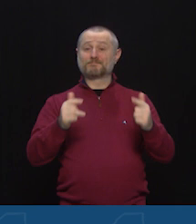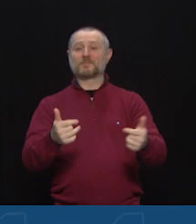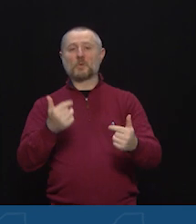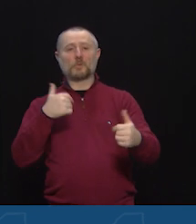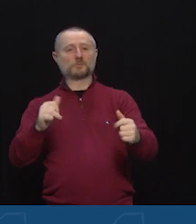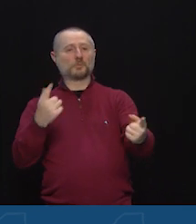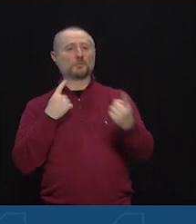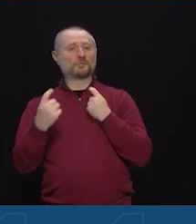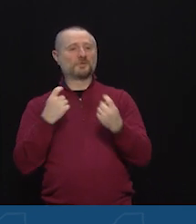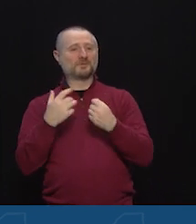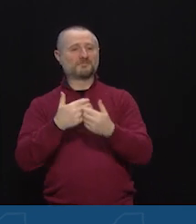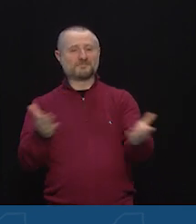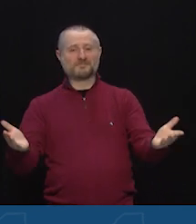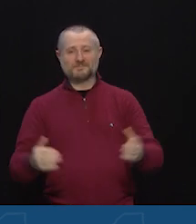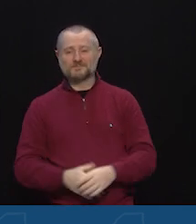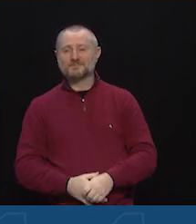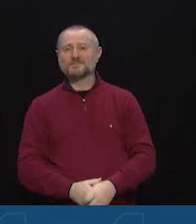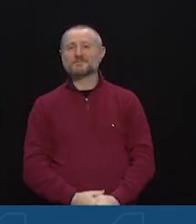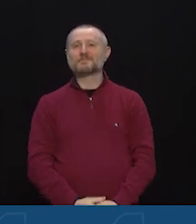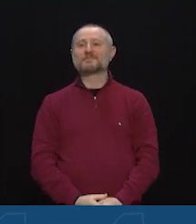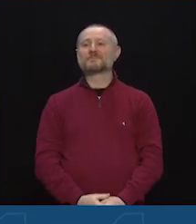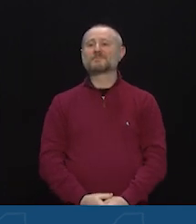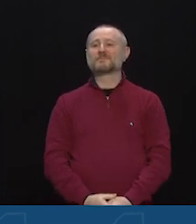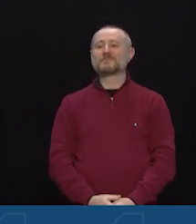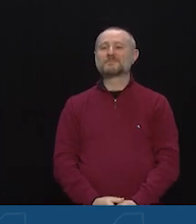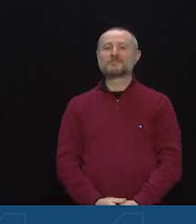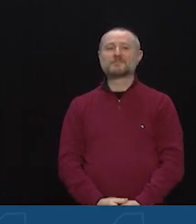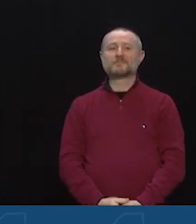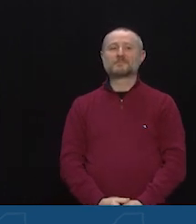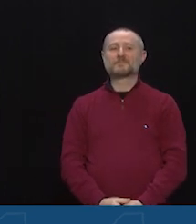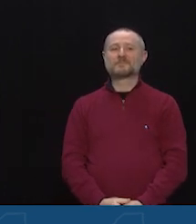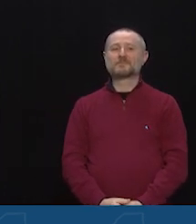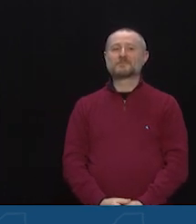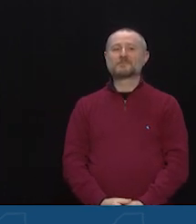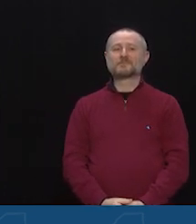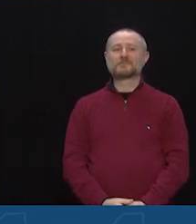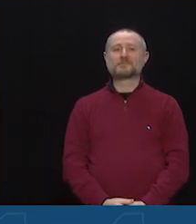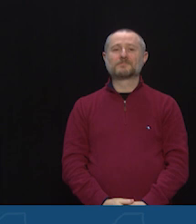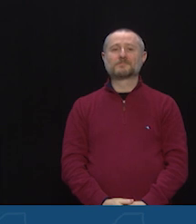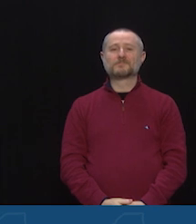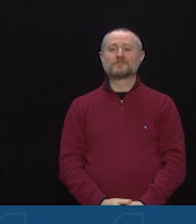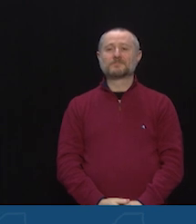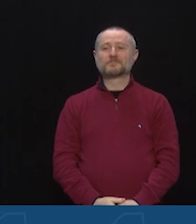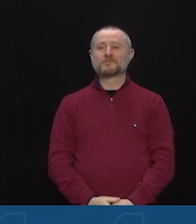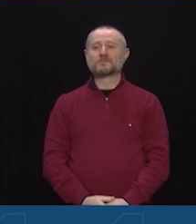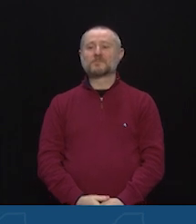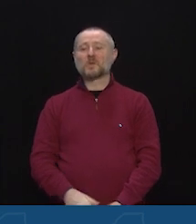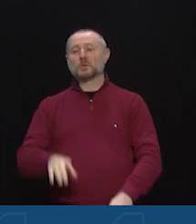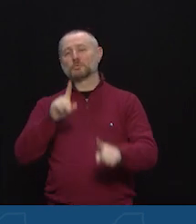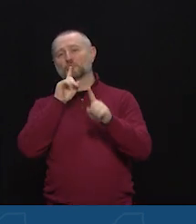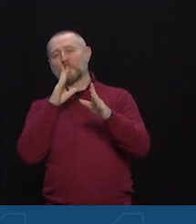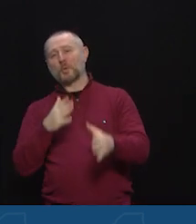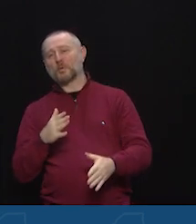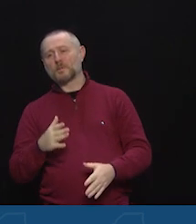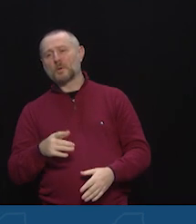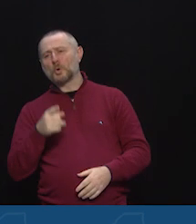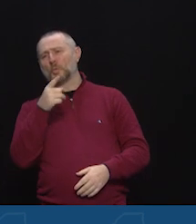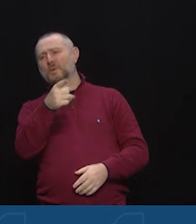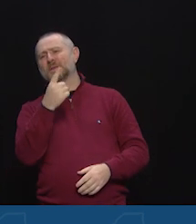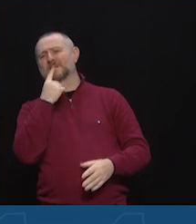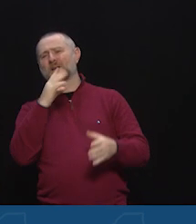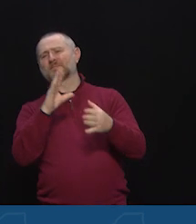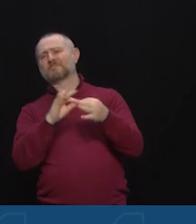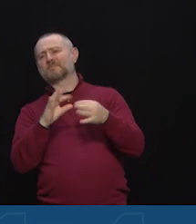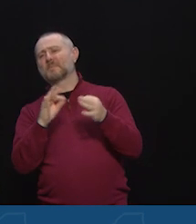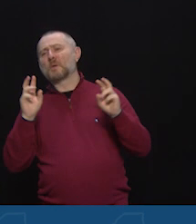otherwise we'll head back to the city and get ready for the storm. You said the cavalry is here.